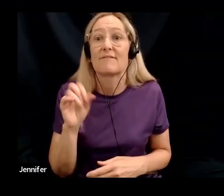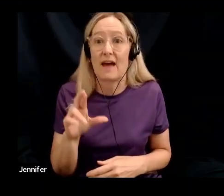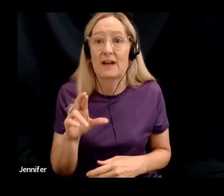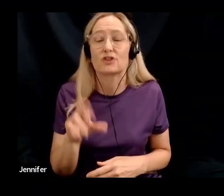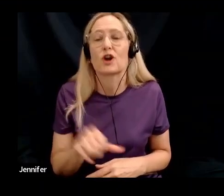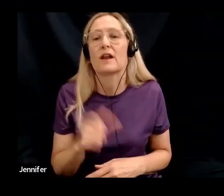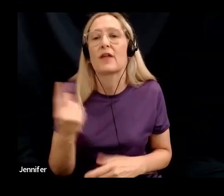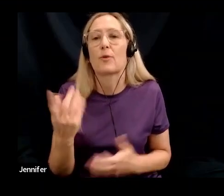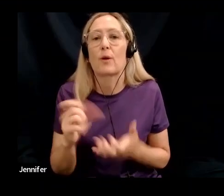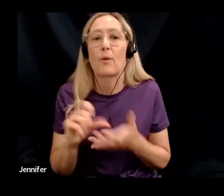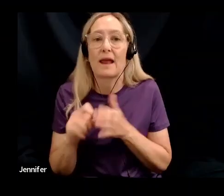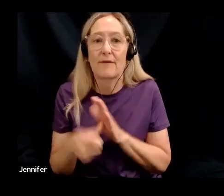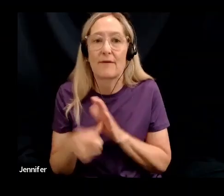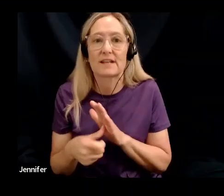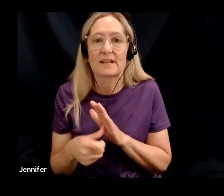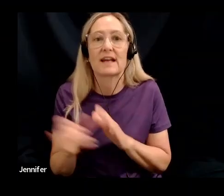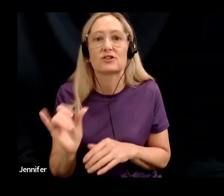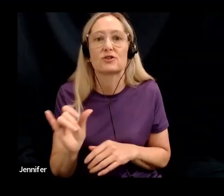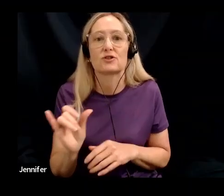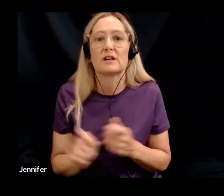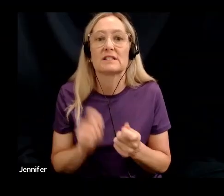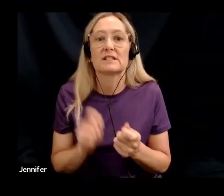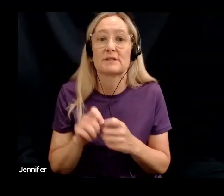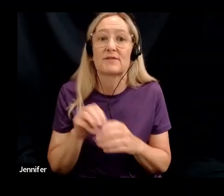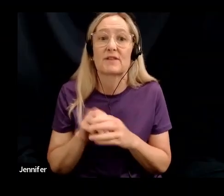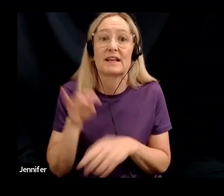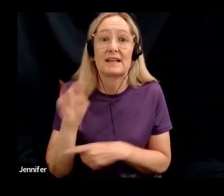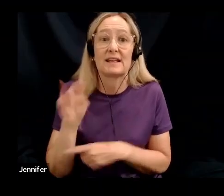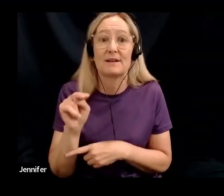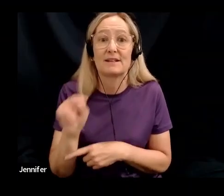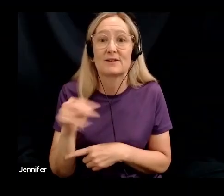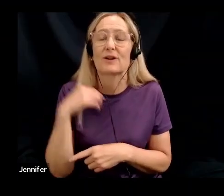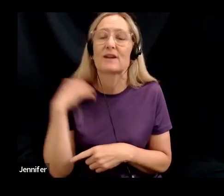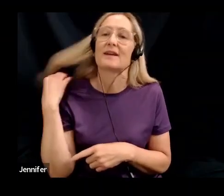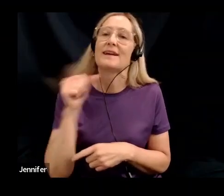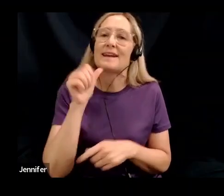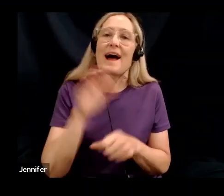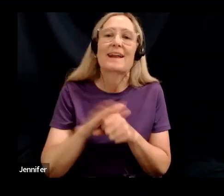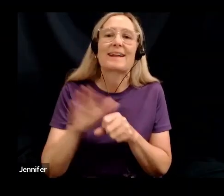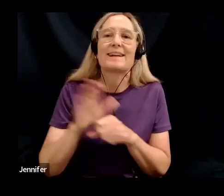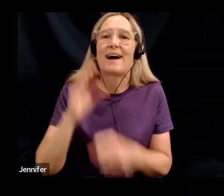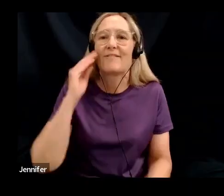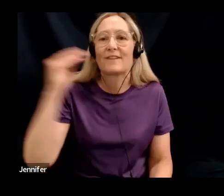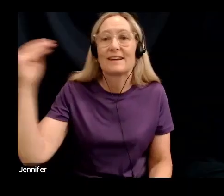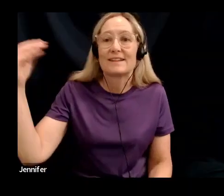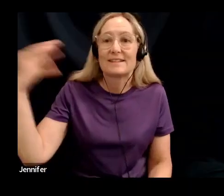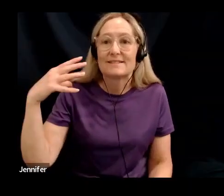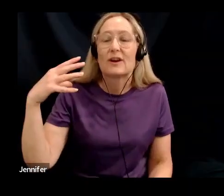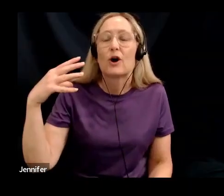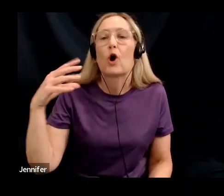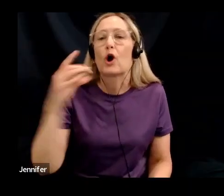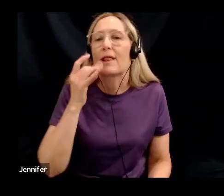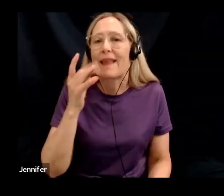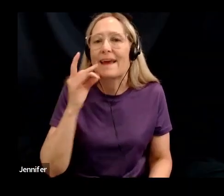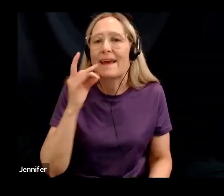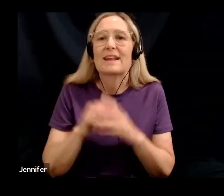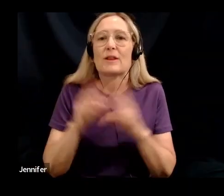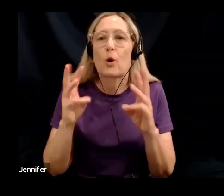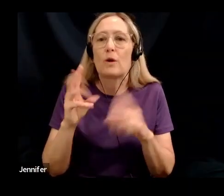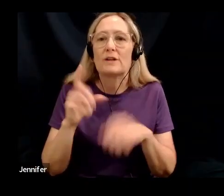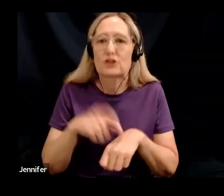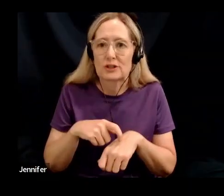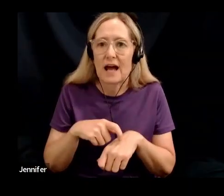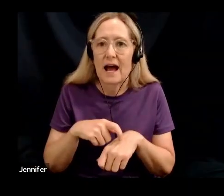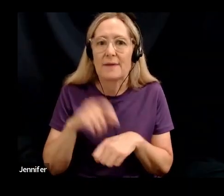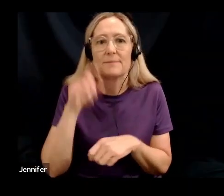want to mention, being specifically in Minnesota, so lack of exposure to bright light in the winter. And that's that fourth